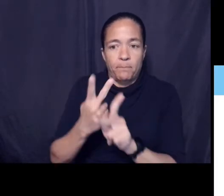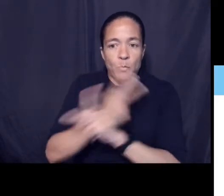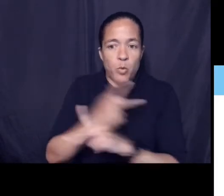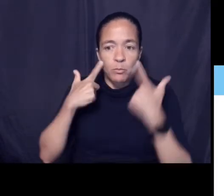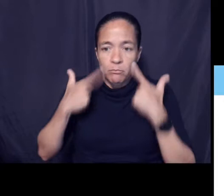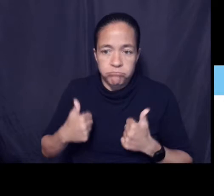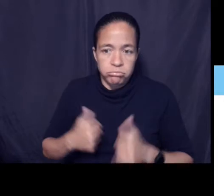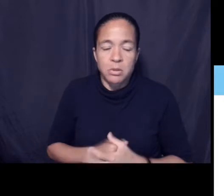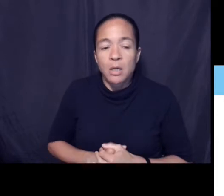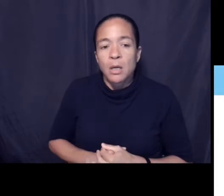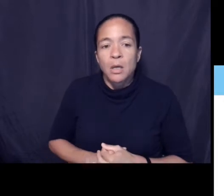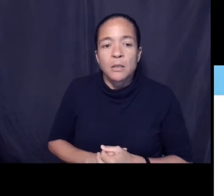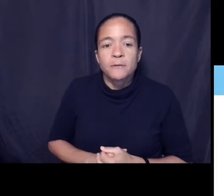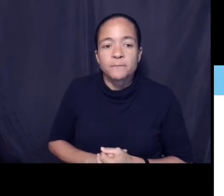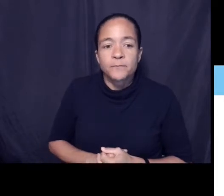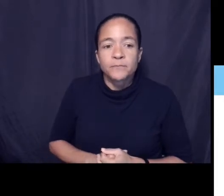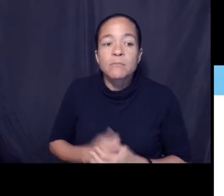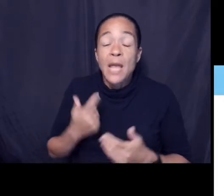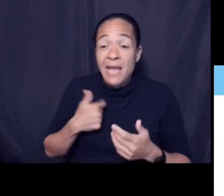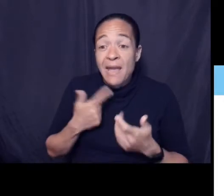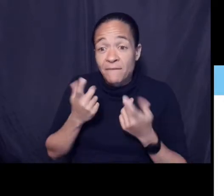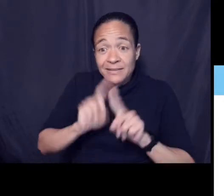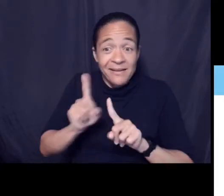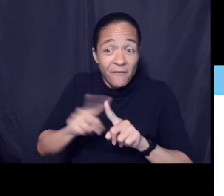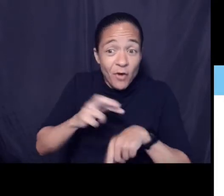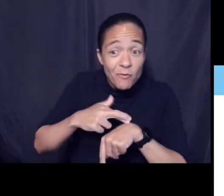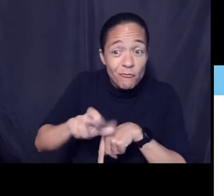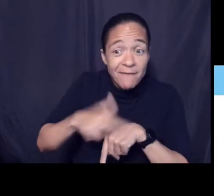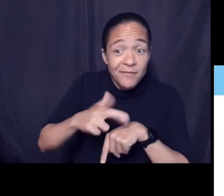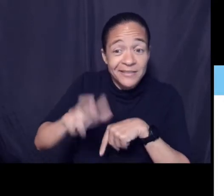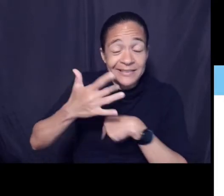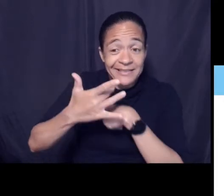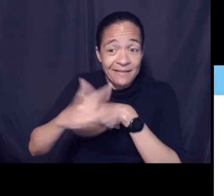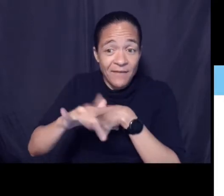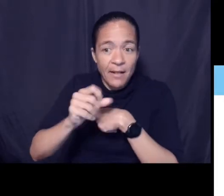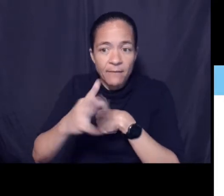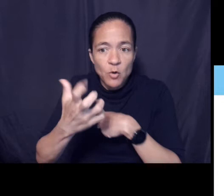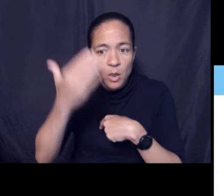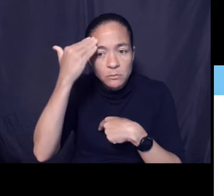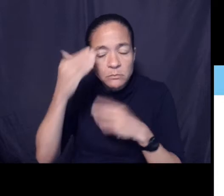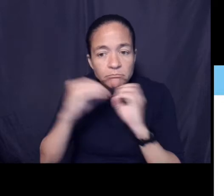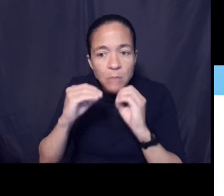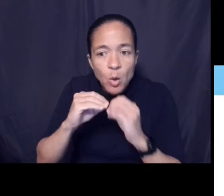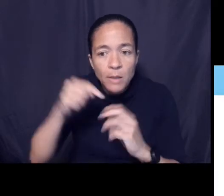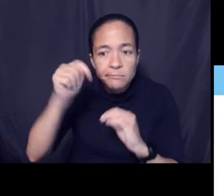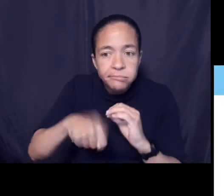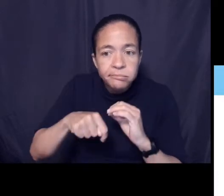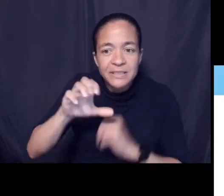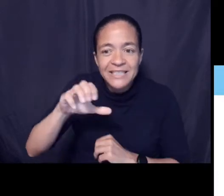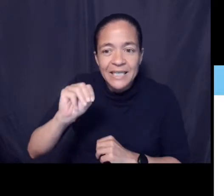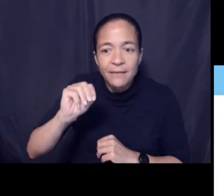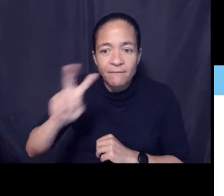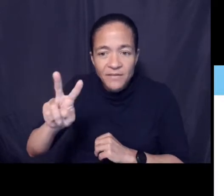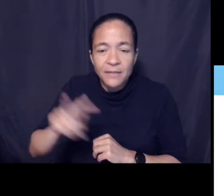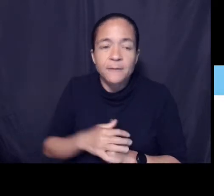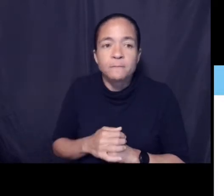There are some really great references available. If you would like to learn more about congenital CMV infection,